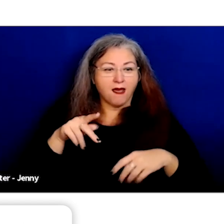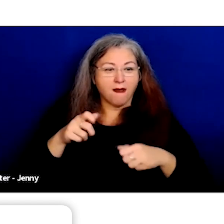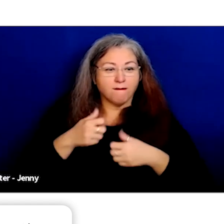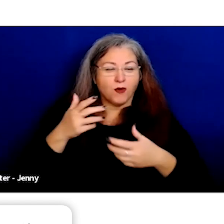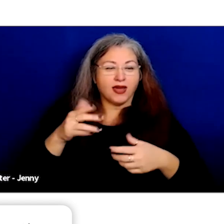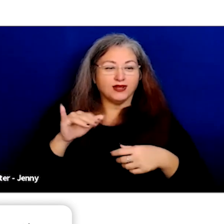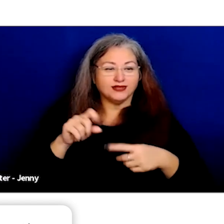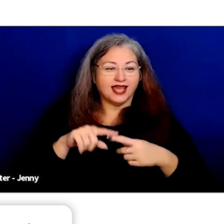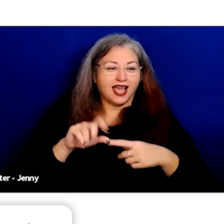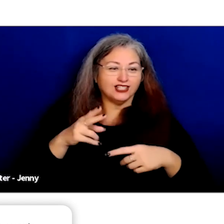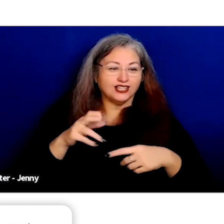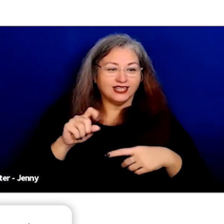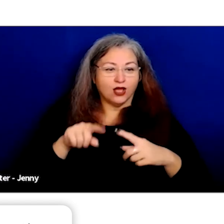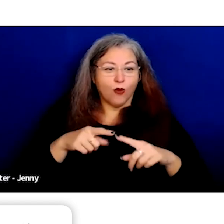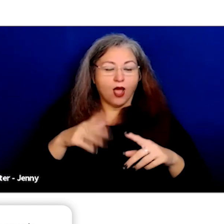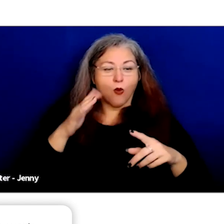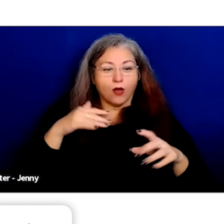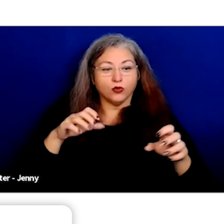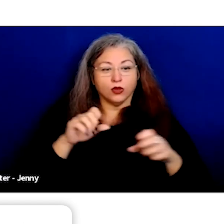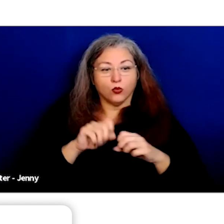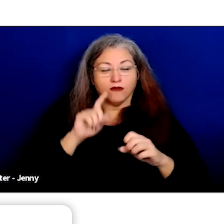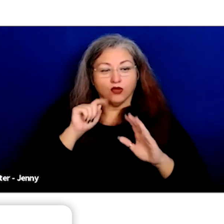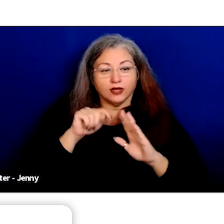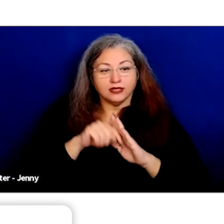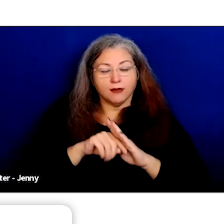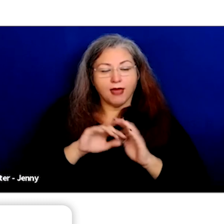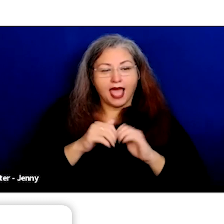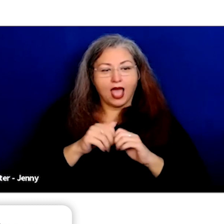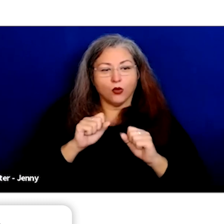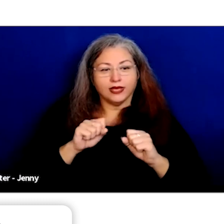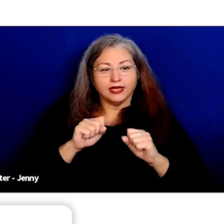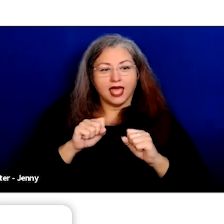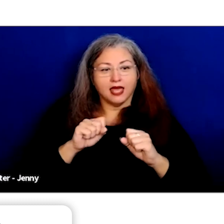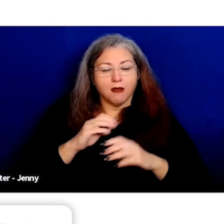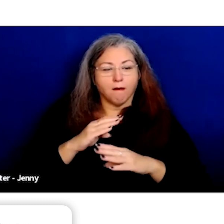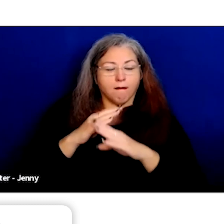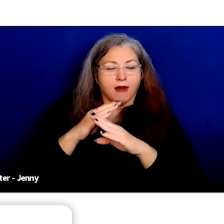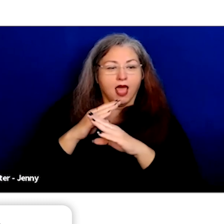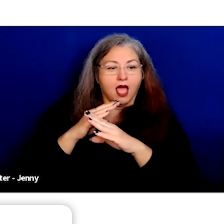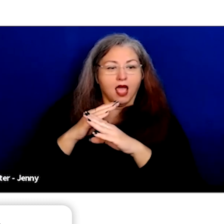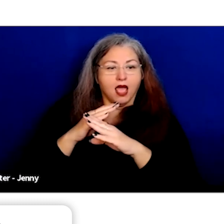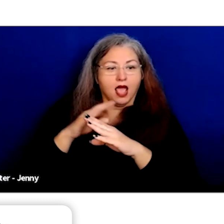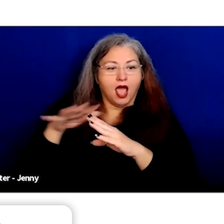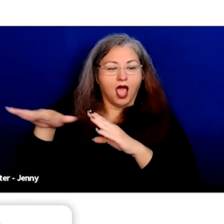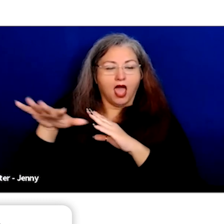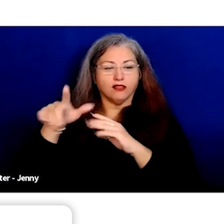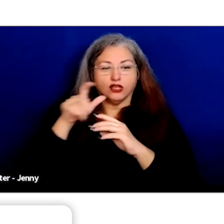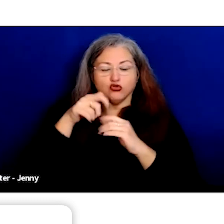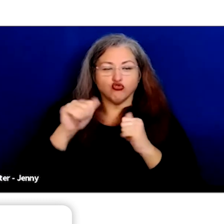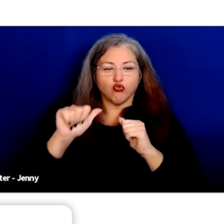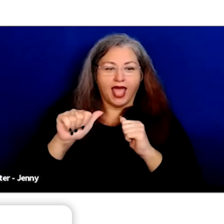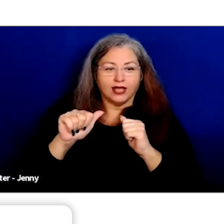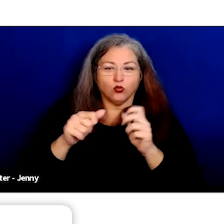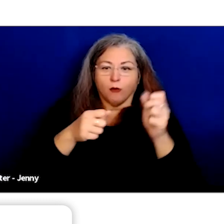ashe. While we are doing the work of deepening, how do we block out others who drag us down?